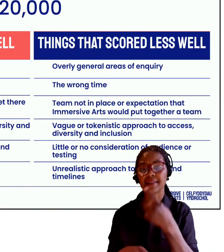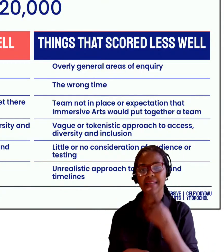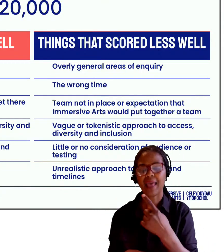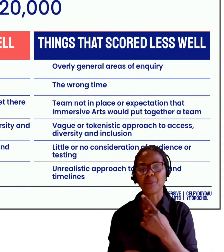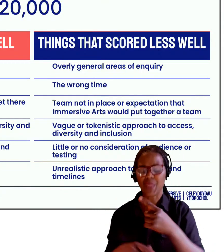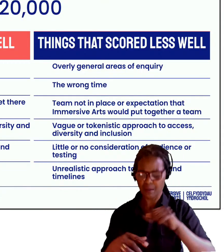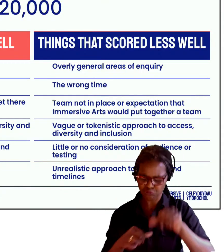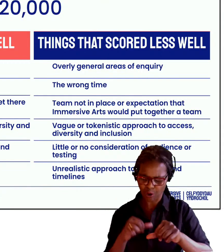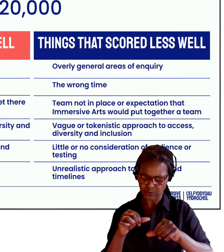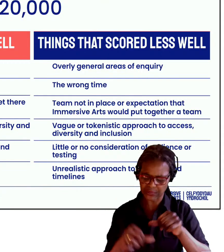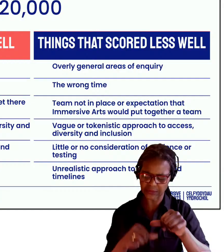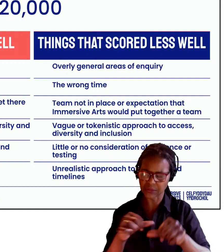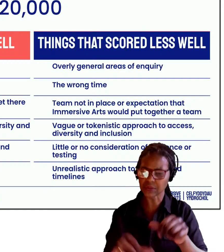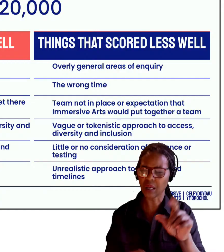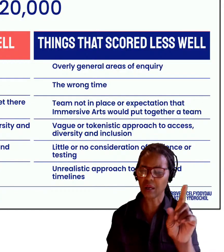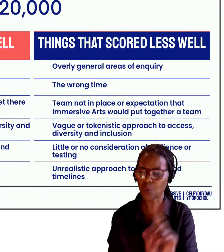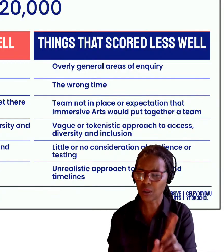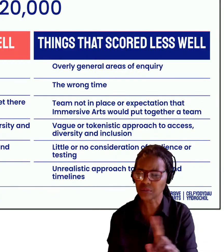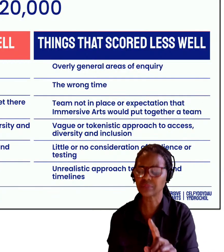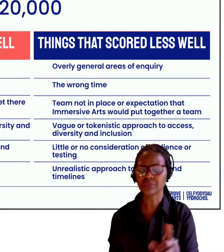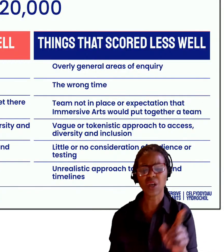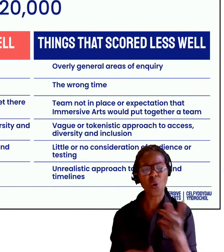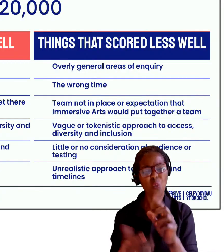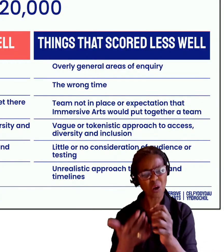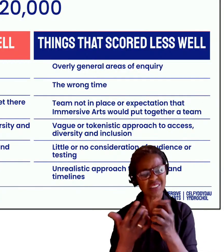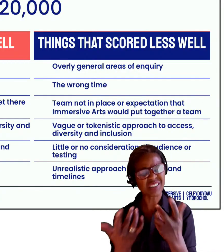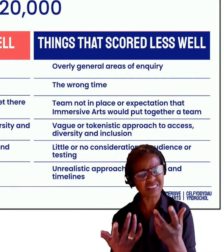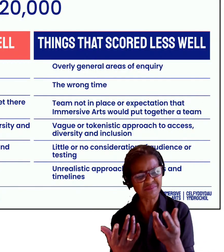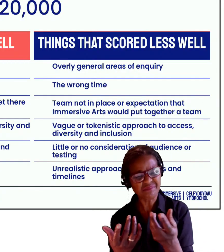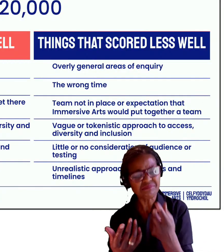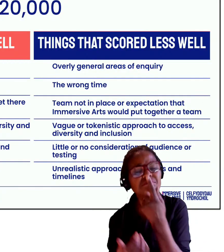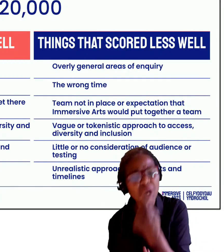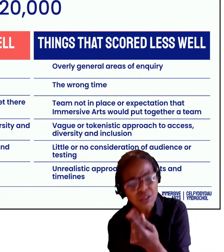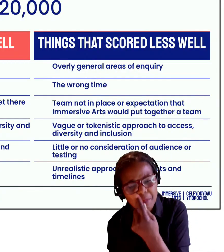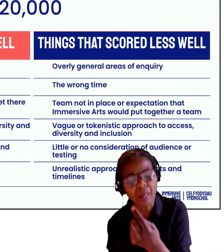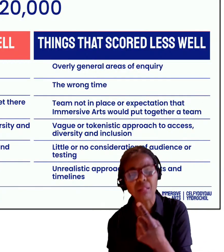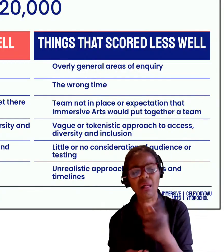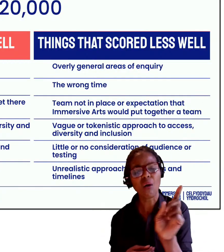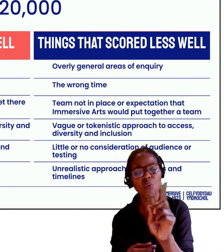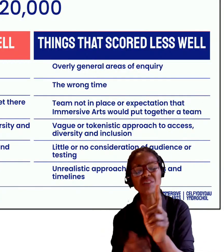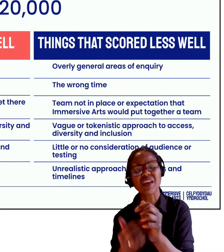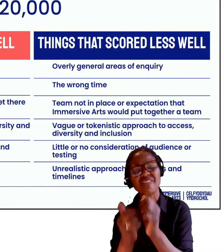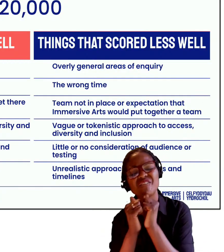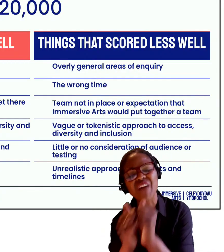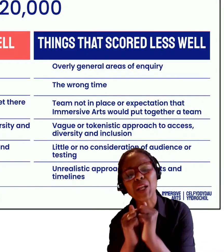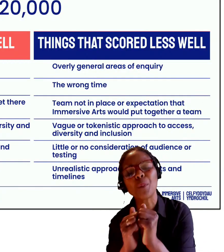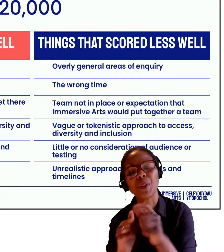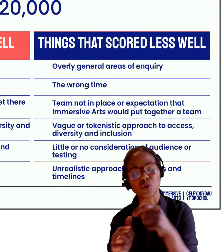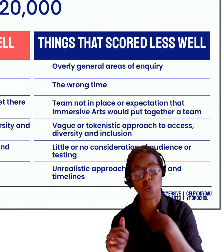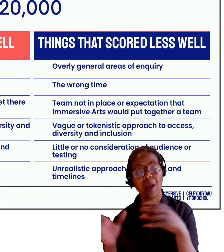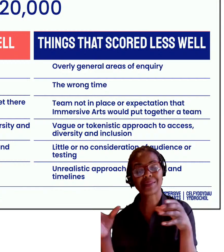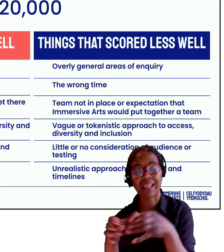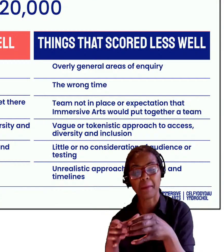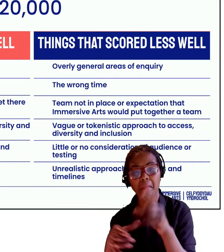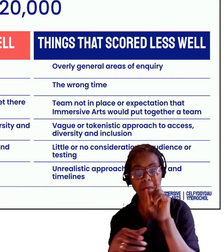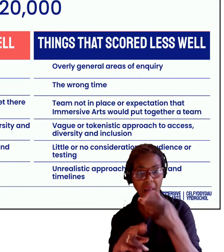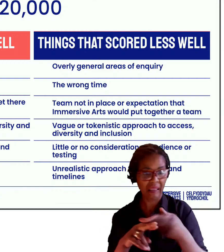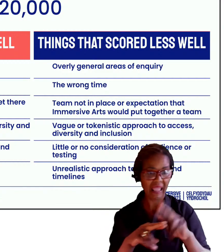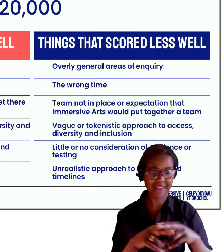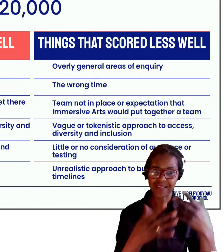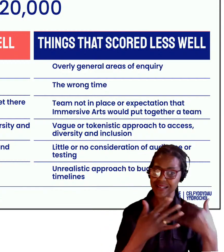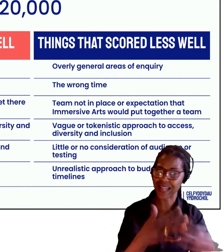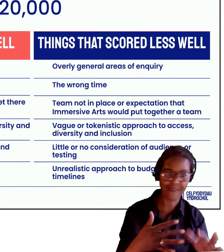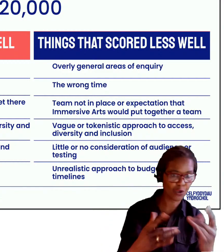likely to be valuable to their team. But if they gave little or no consideration of audience or testing, either it